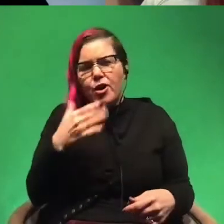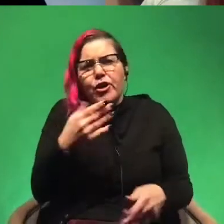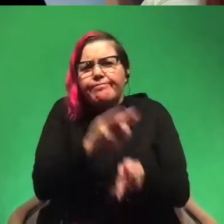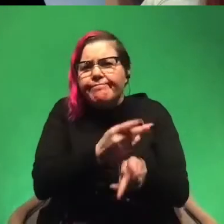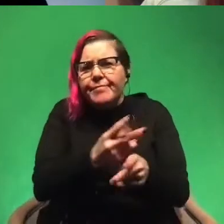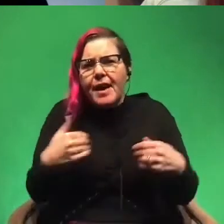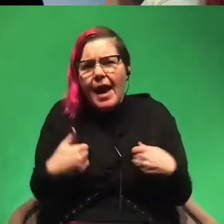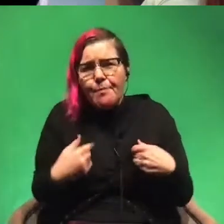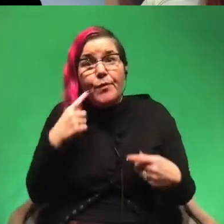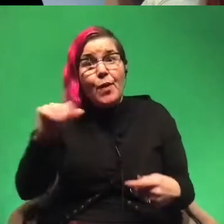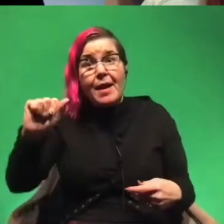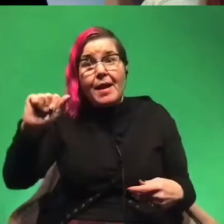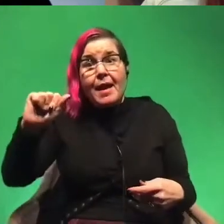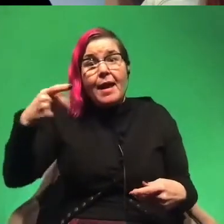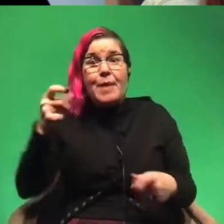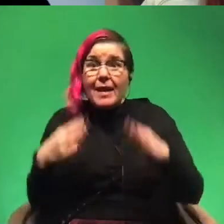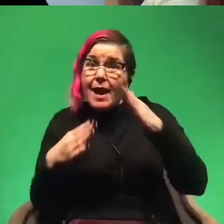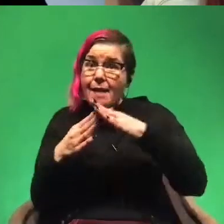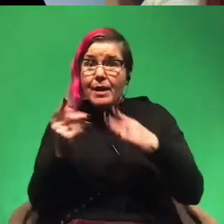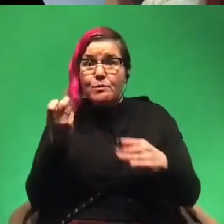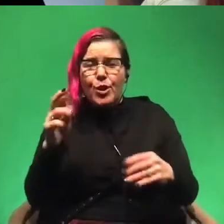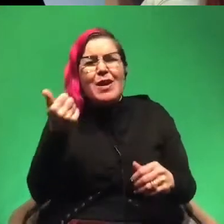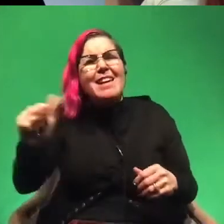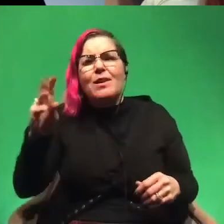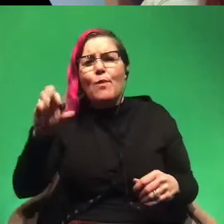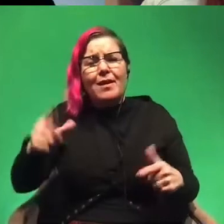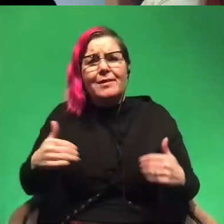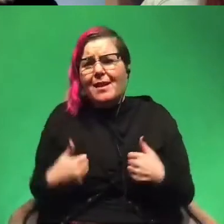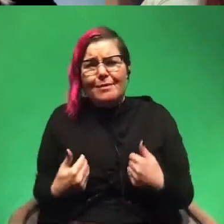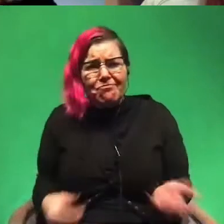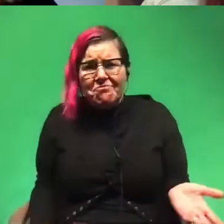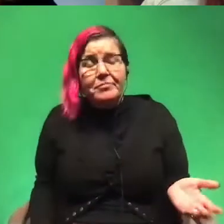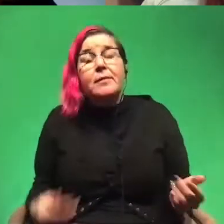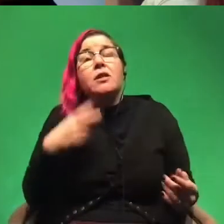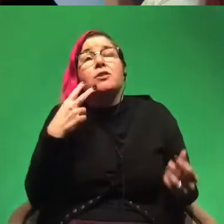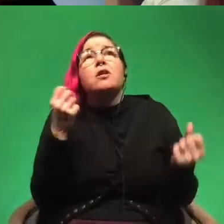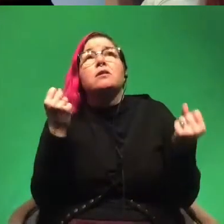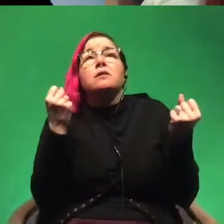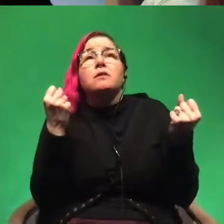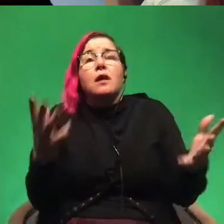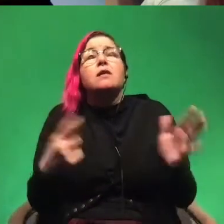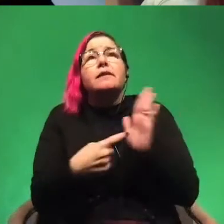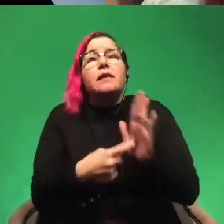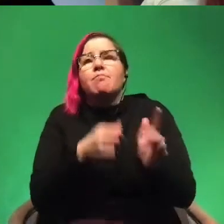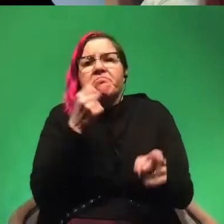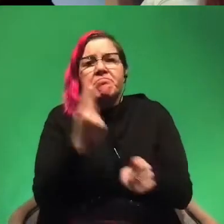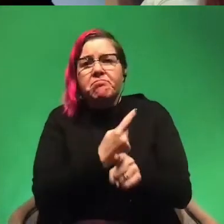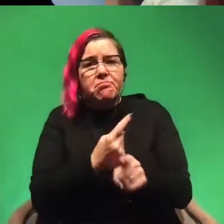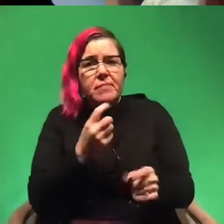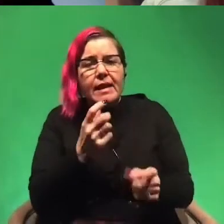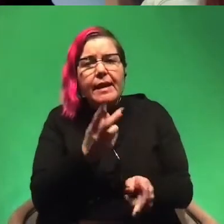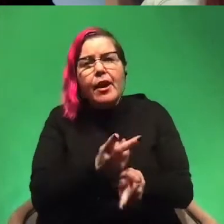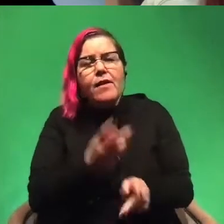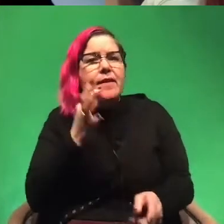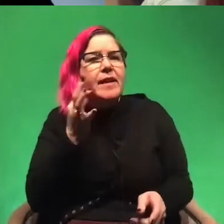you know, apex predators or any wild animal. I saw tons of examples of inadequate care of cats. I already